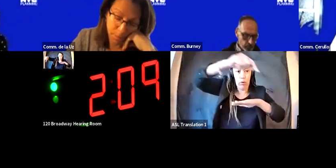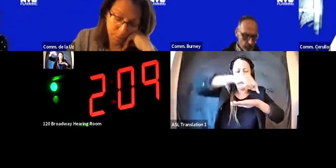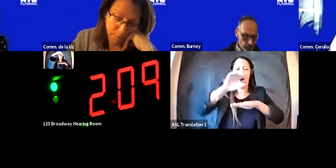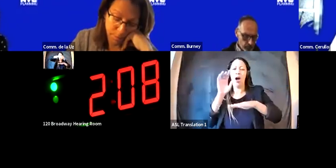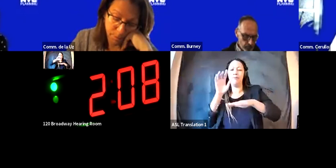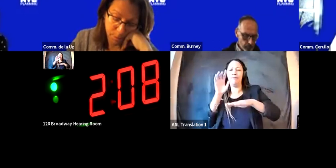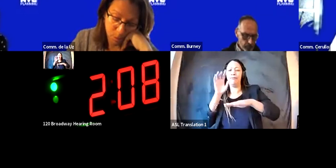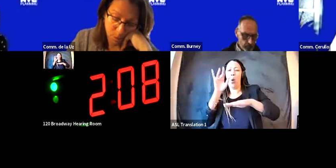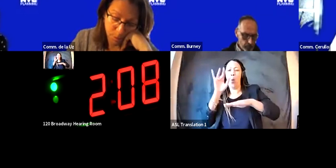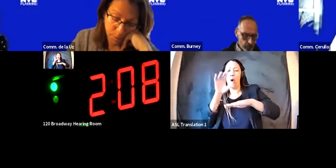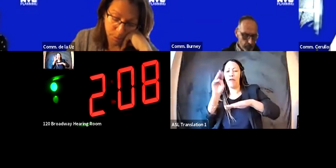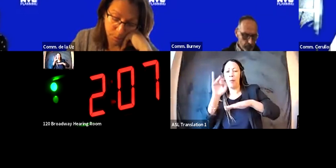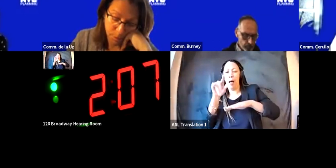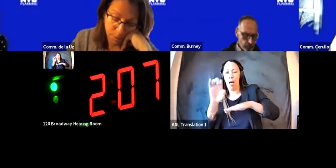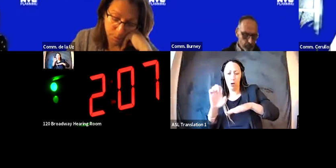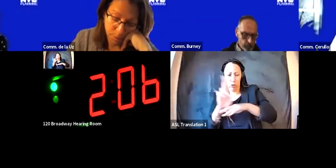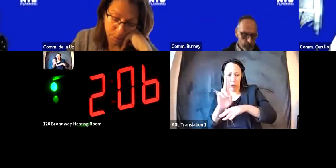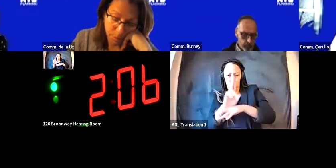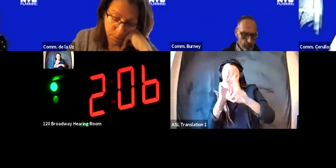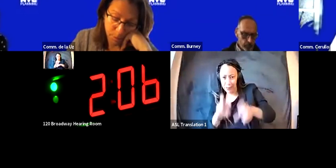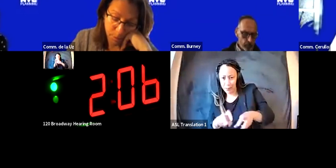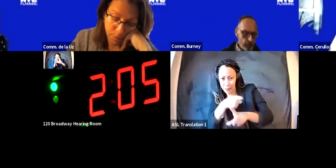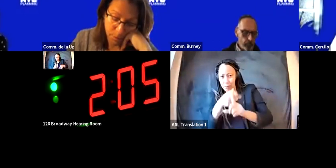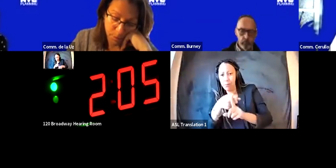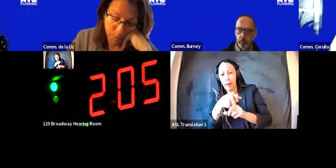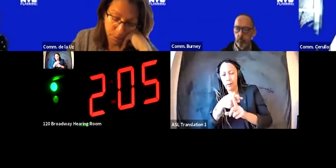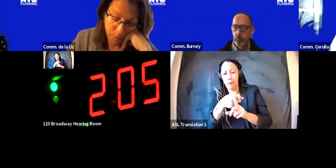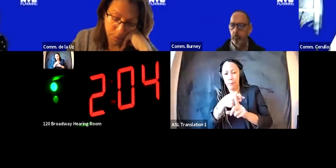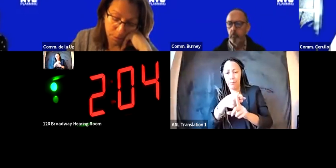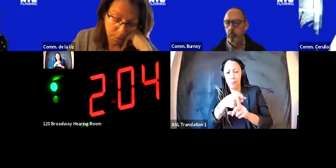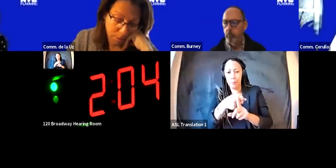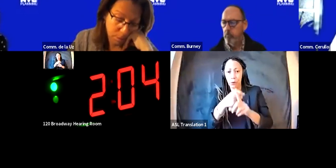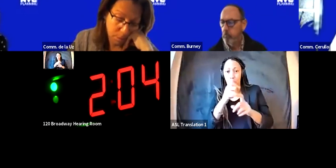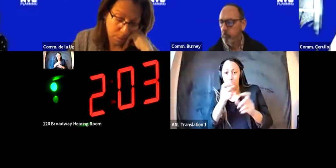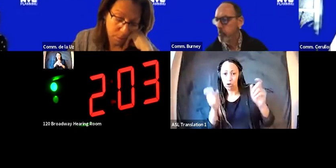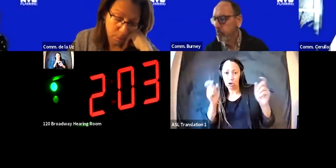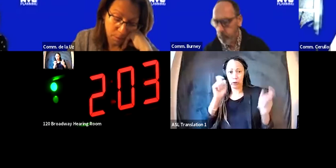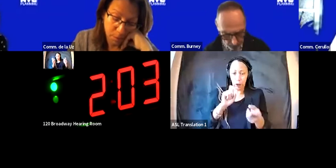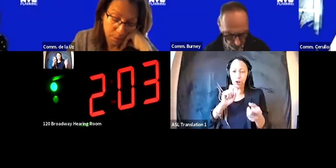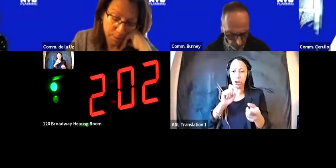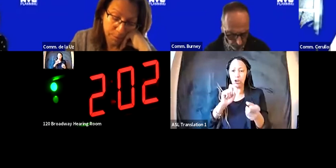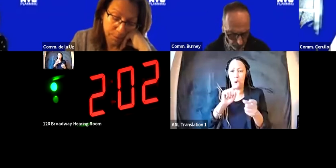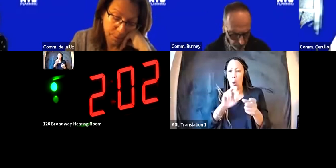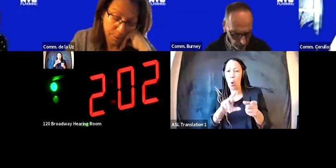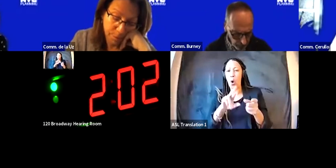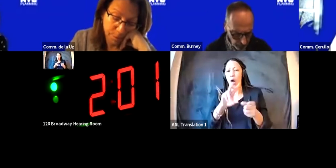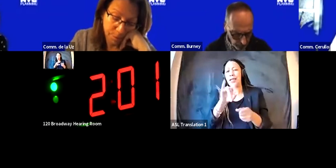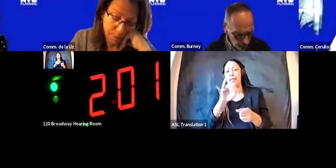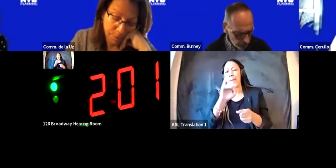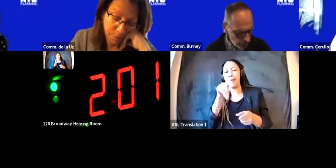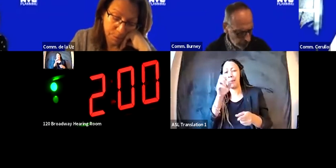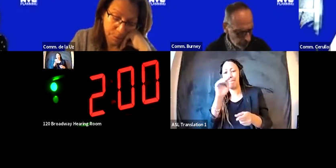what you use to assess the impact on gentrification or displacement. So that is